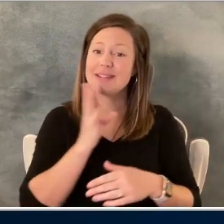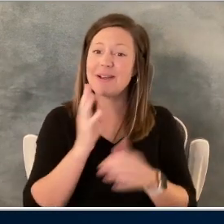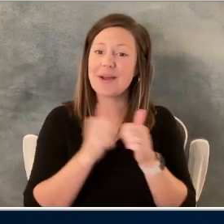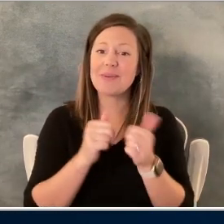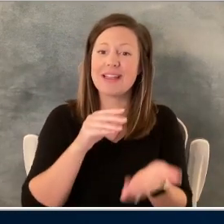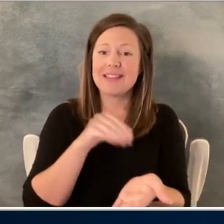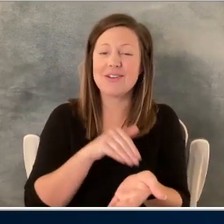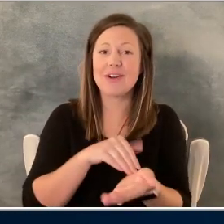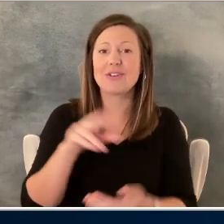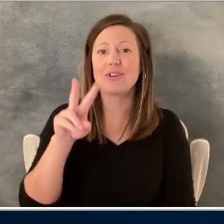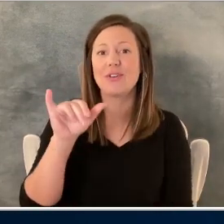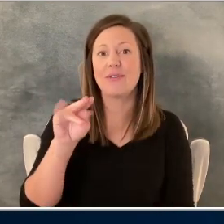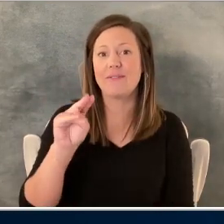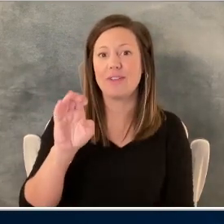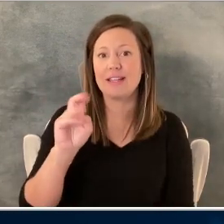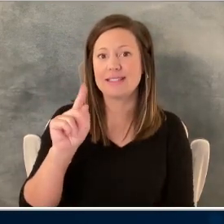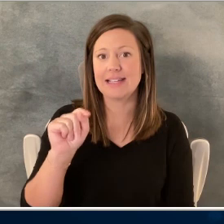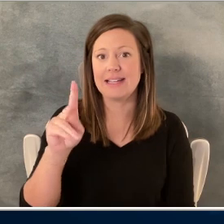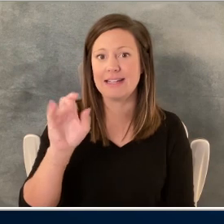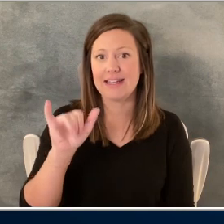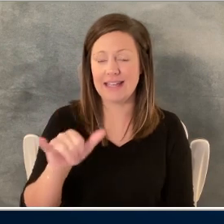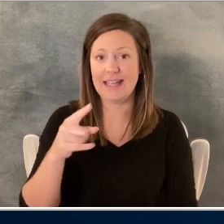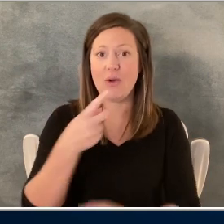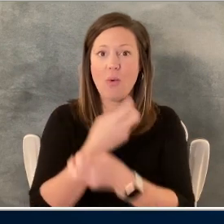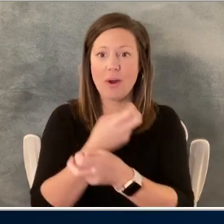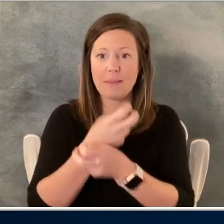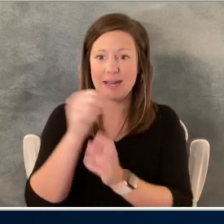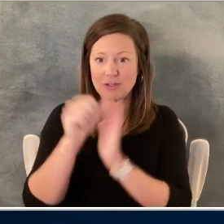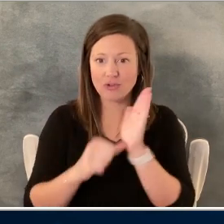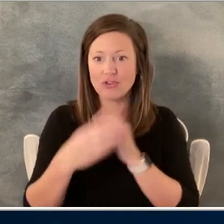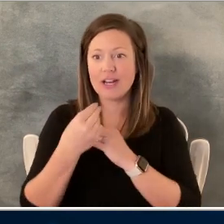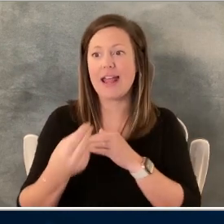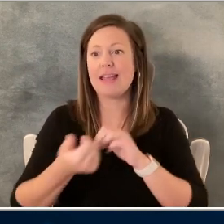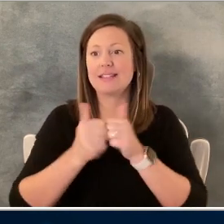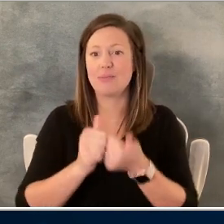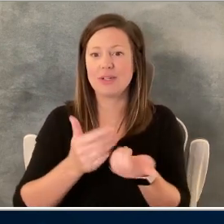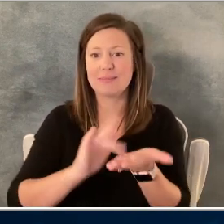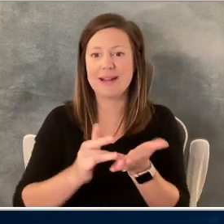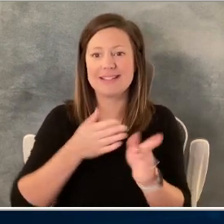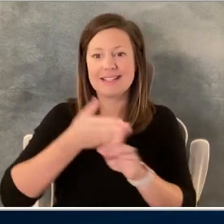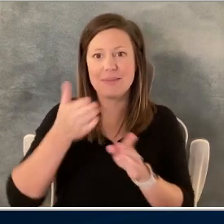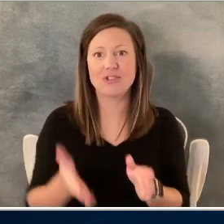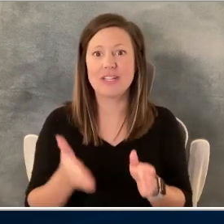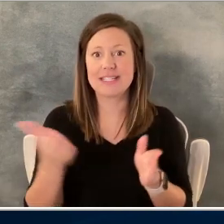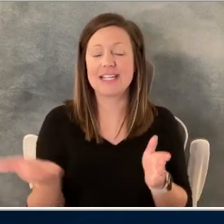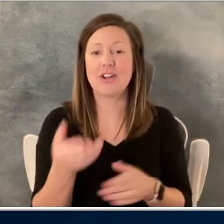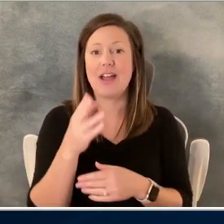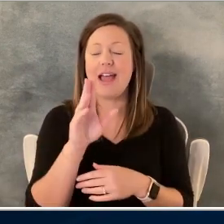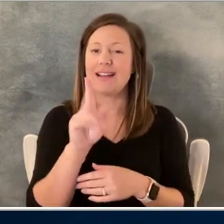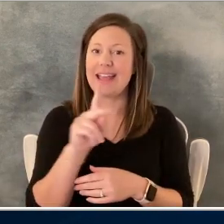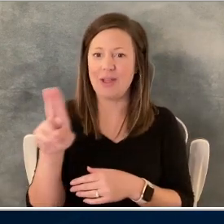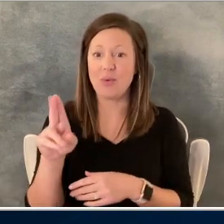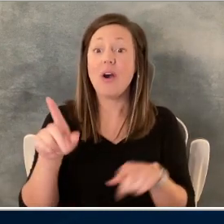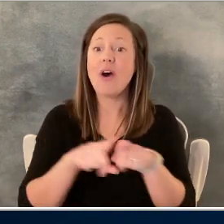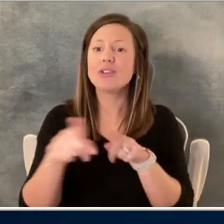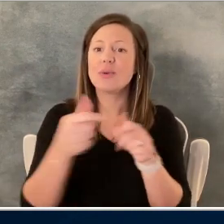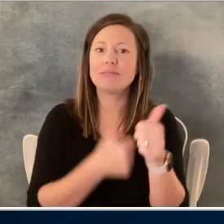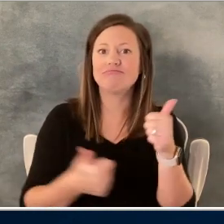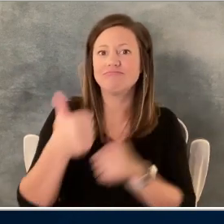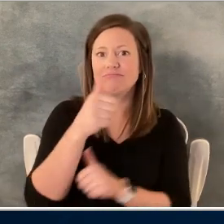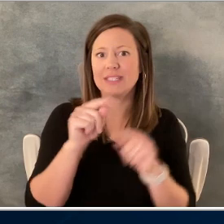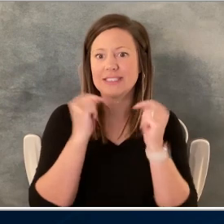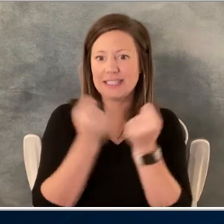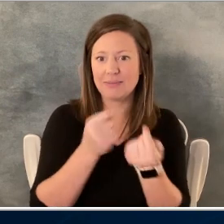surgeon and sports medicine specialist at the University of Kansas Health System, as well as head team physician for the Kansas City Royals. Good